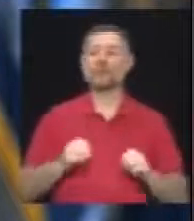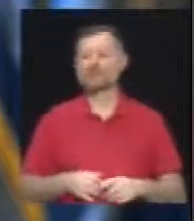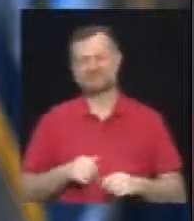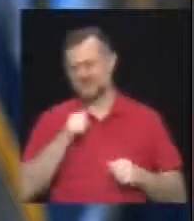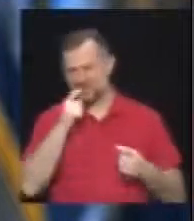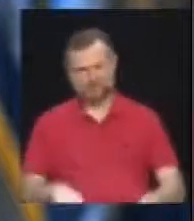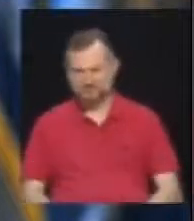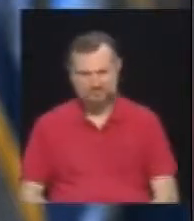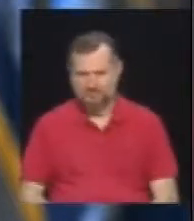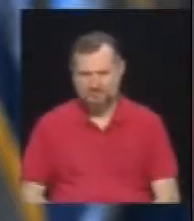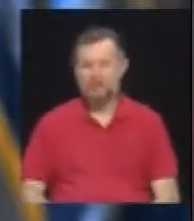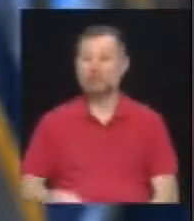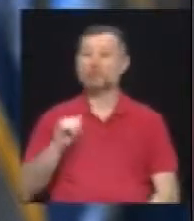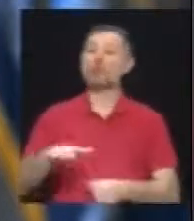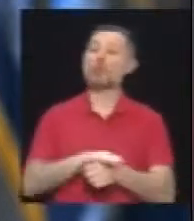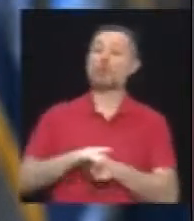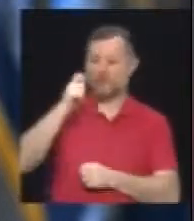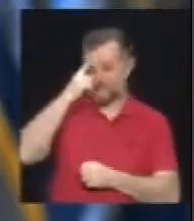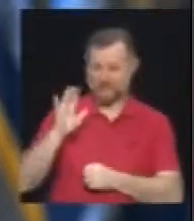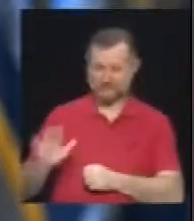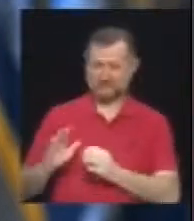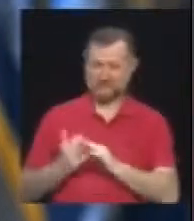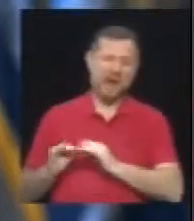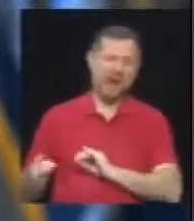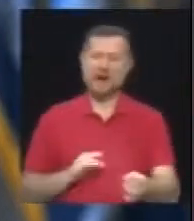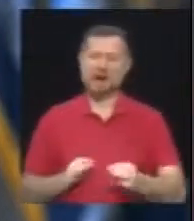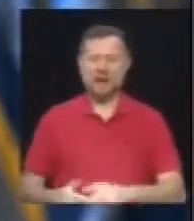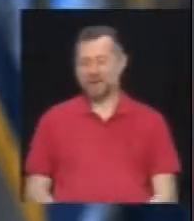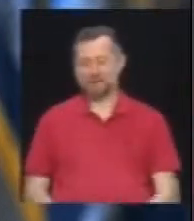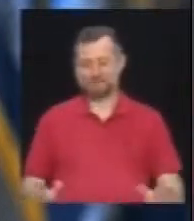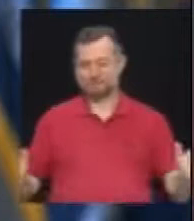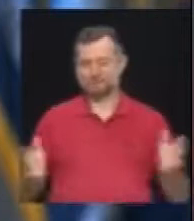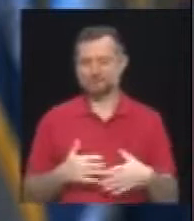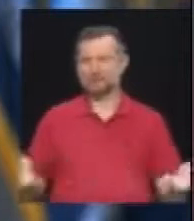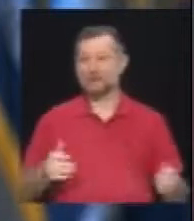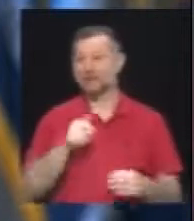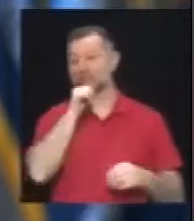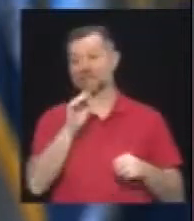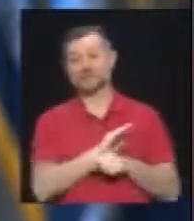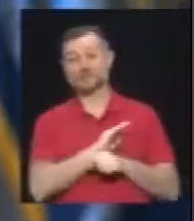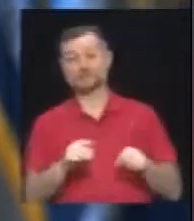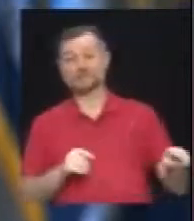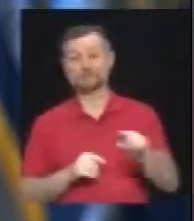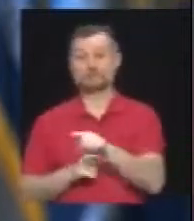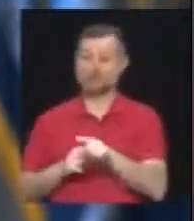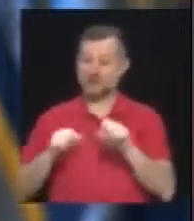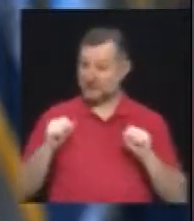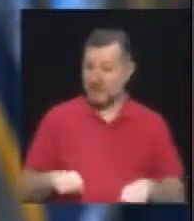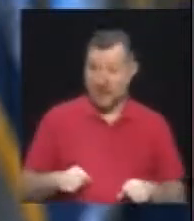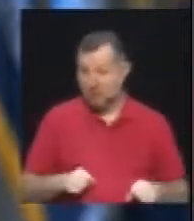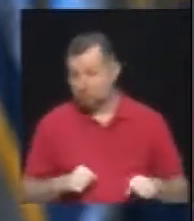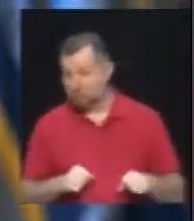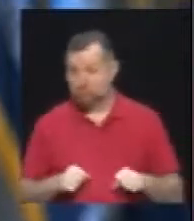Local politics are too intense. Private businesses cannot and will